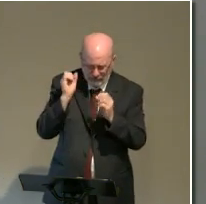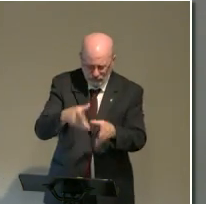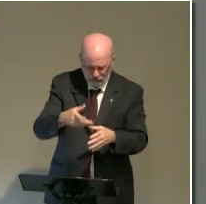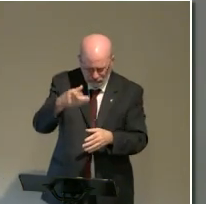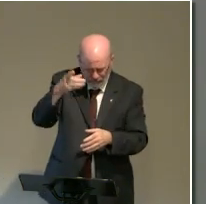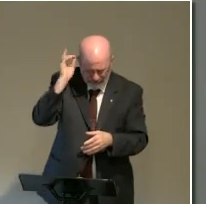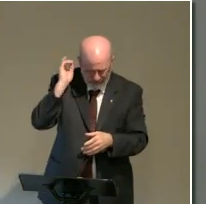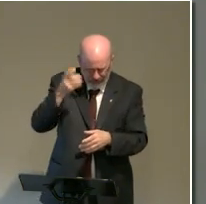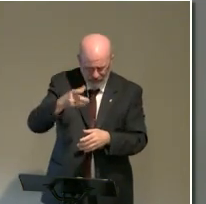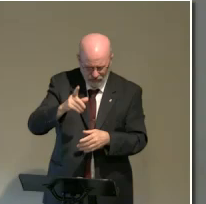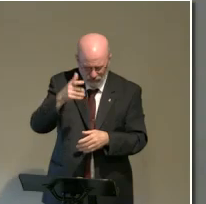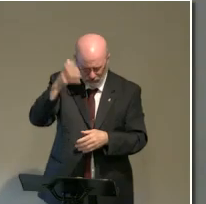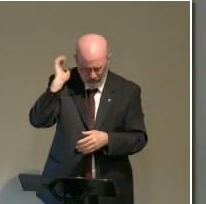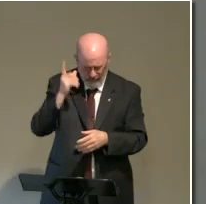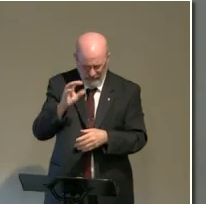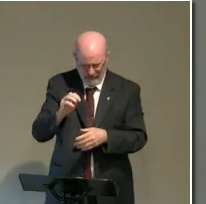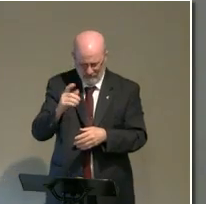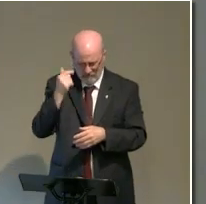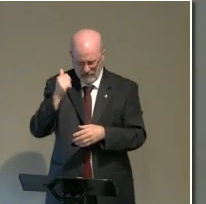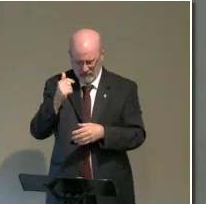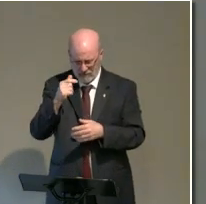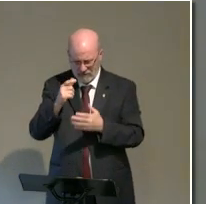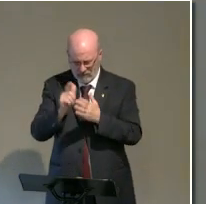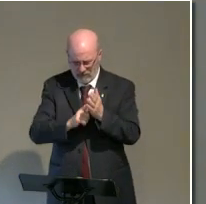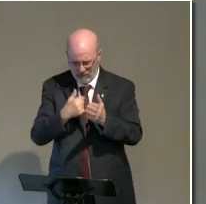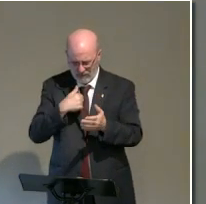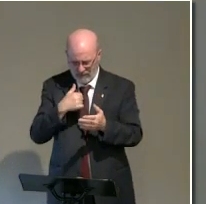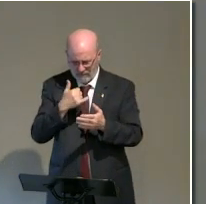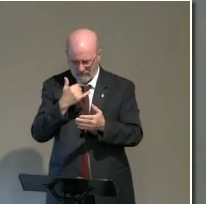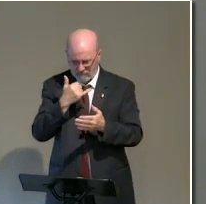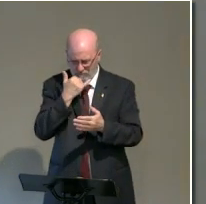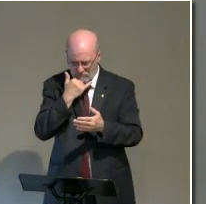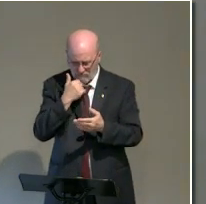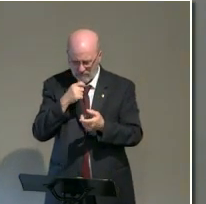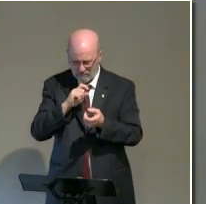into the lion's den because of a law that I got fooled into